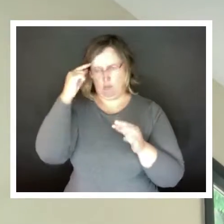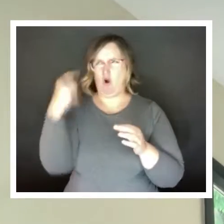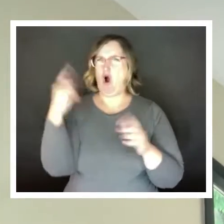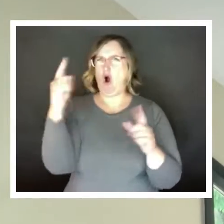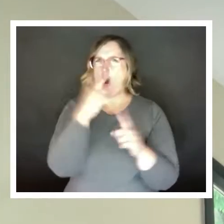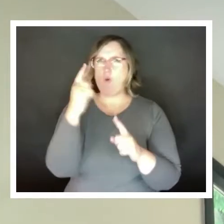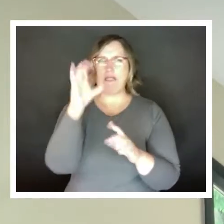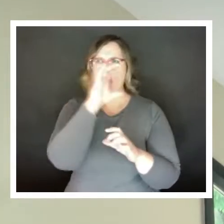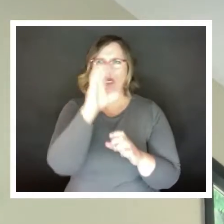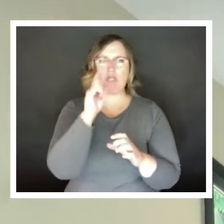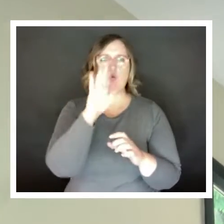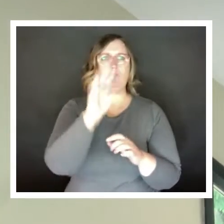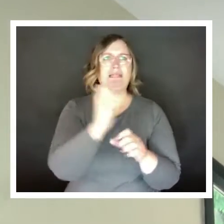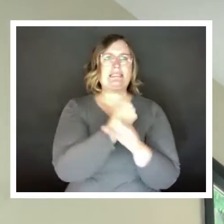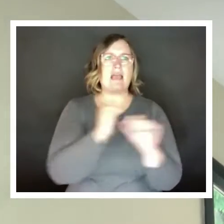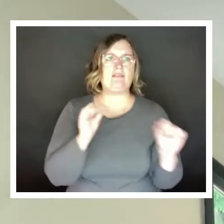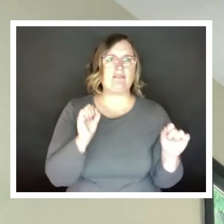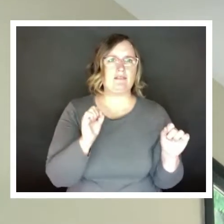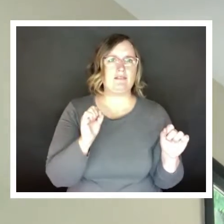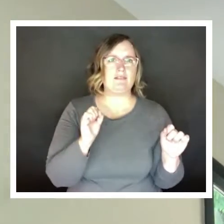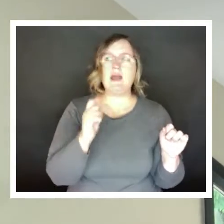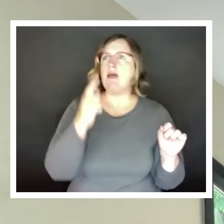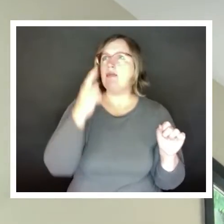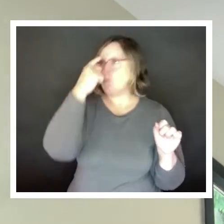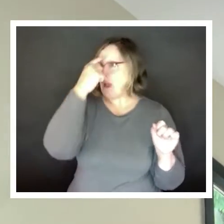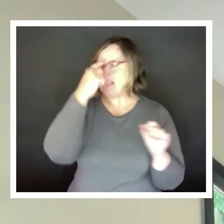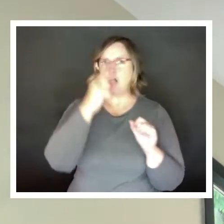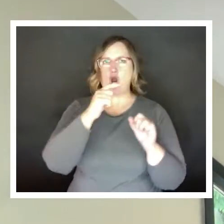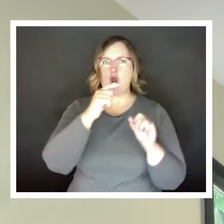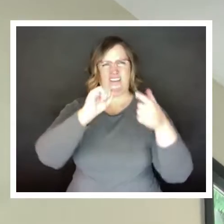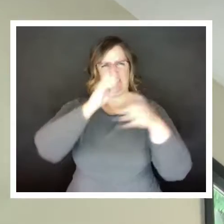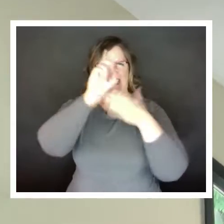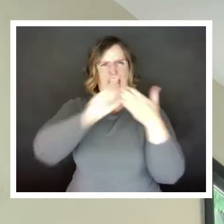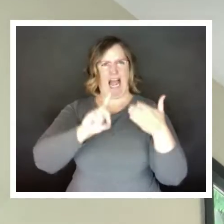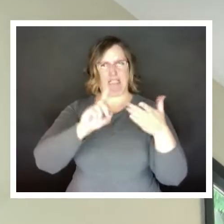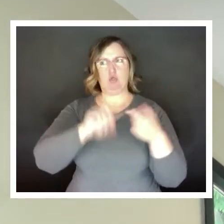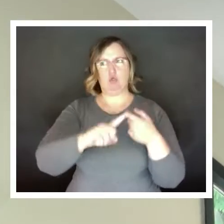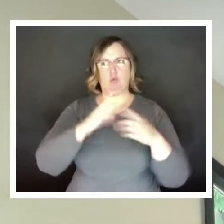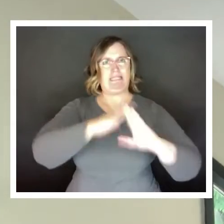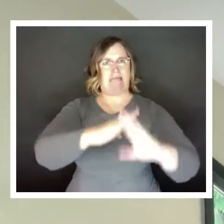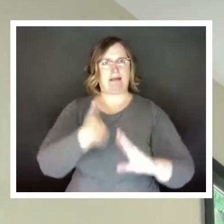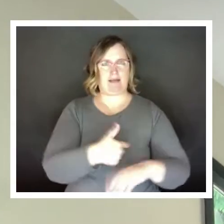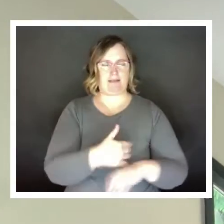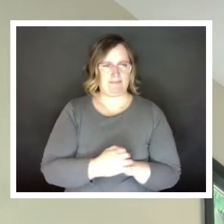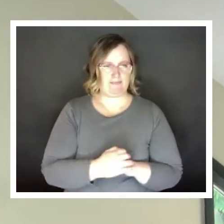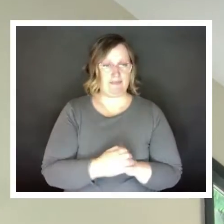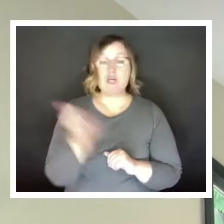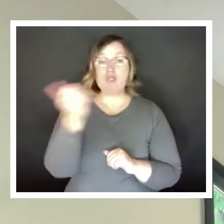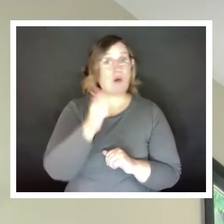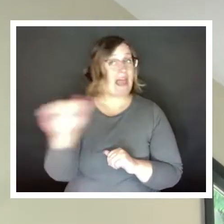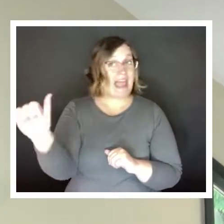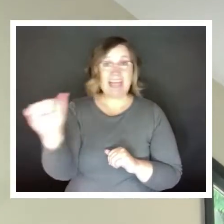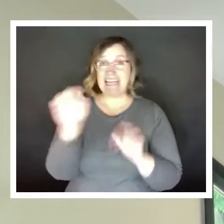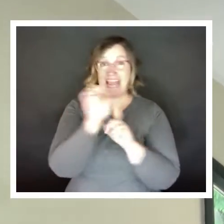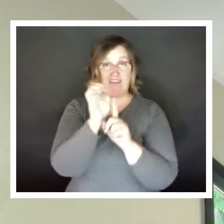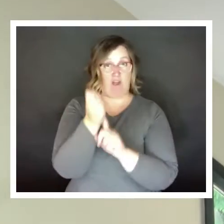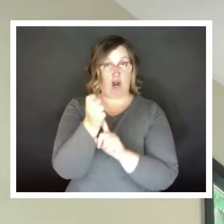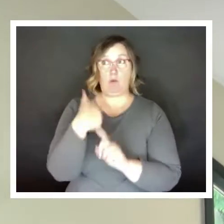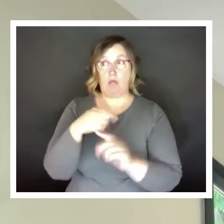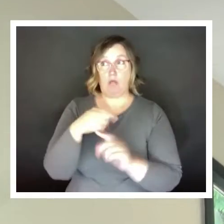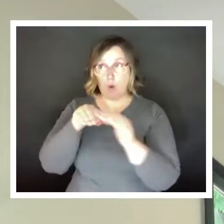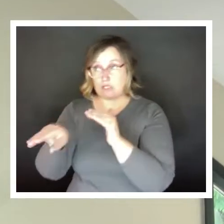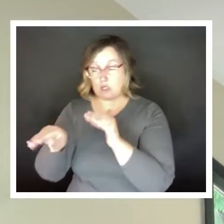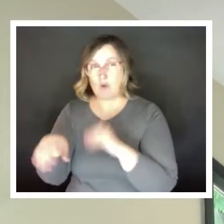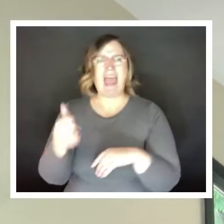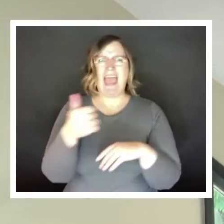be safe, that our brains are wired to protect us. And so in any environment that we enter ourselves in, any place